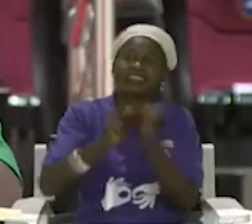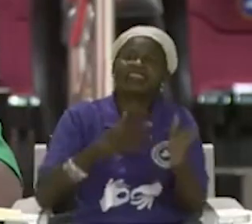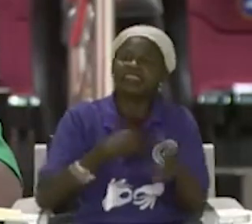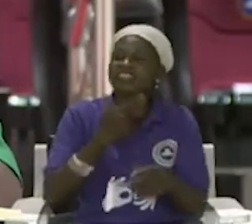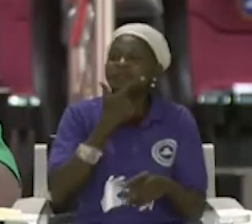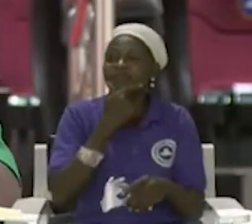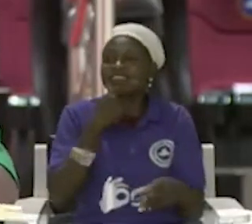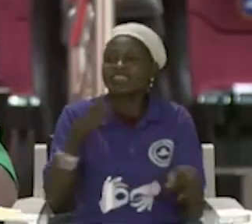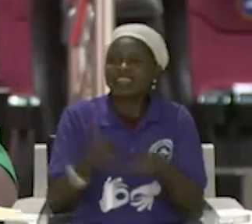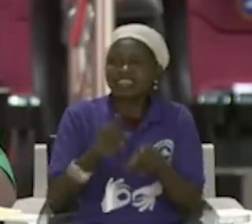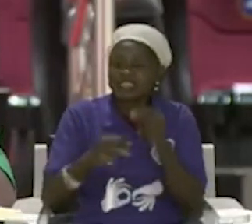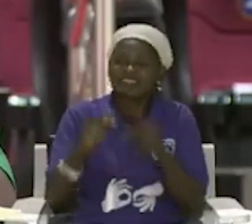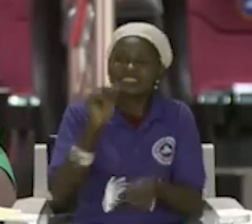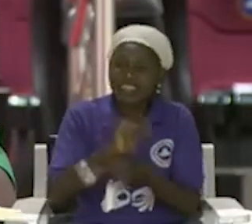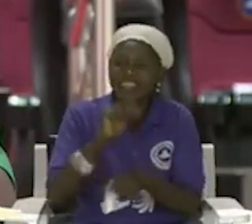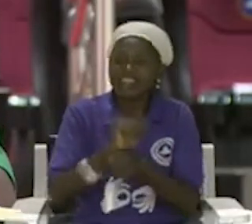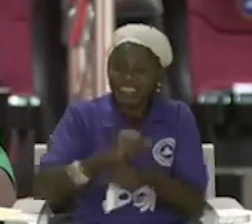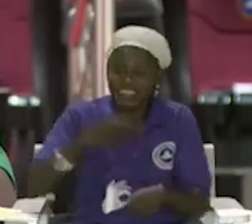are busy working.